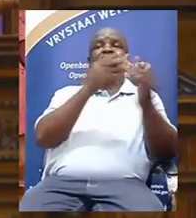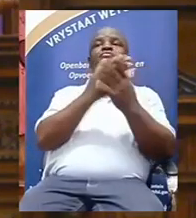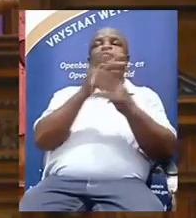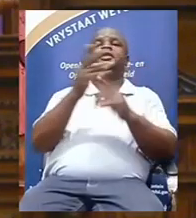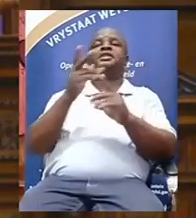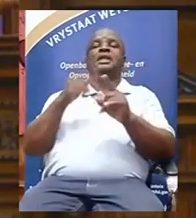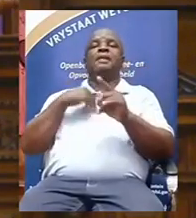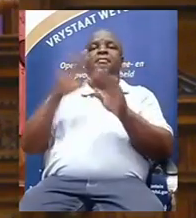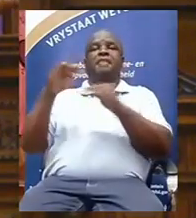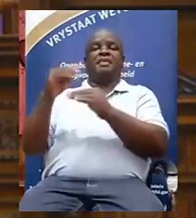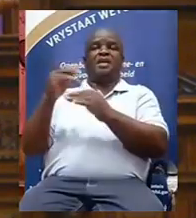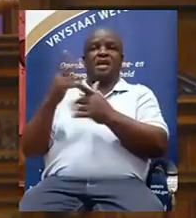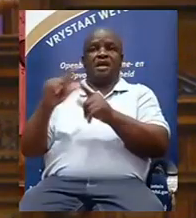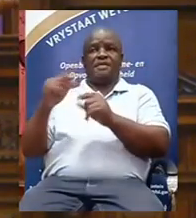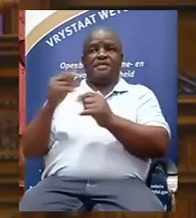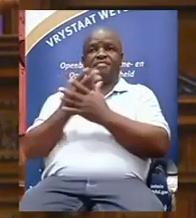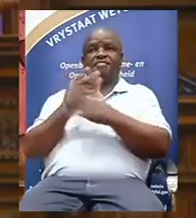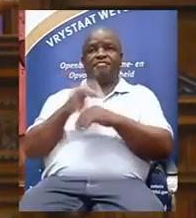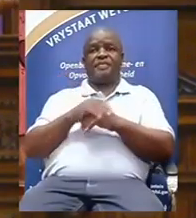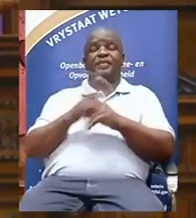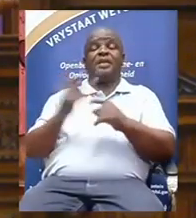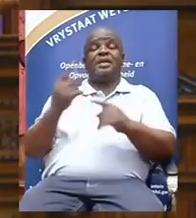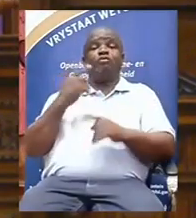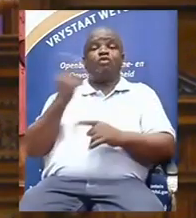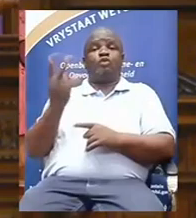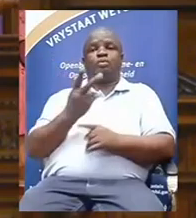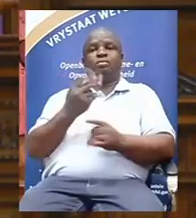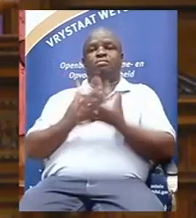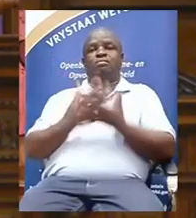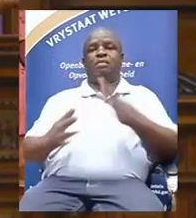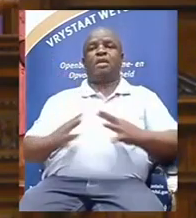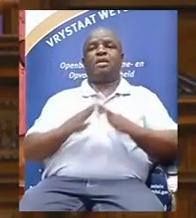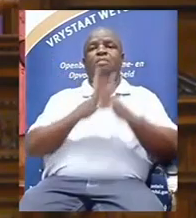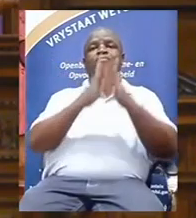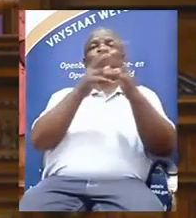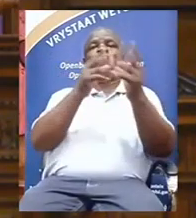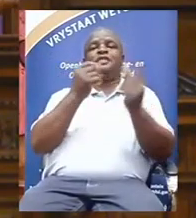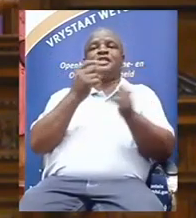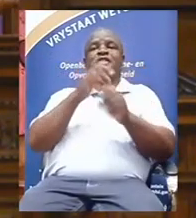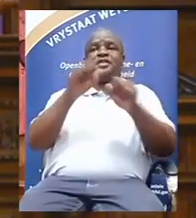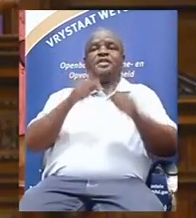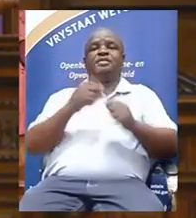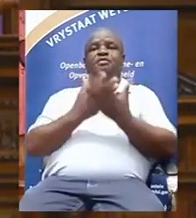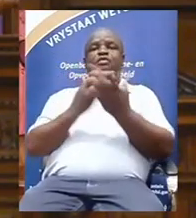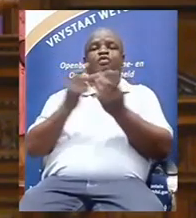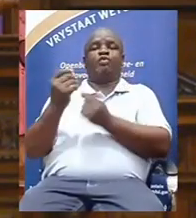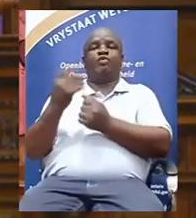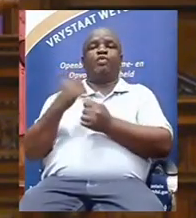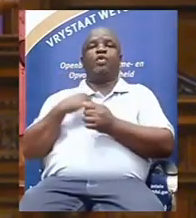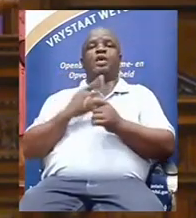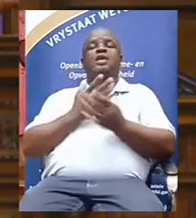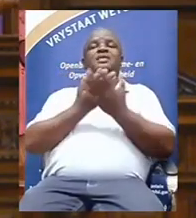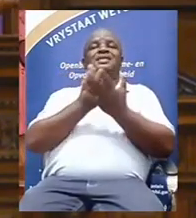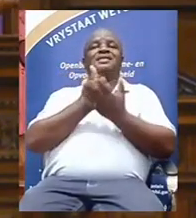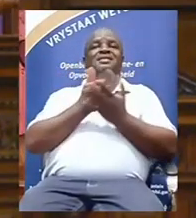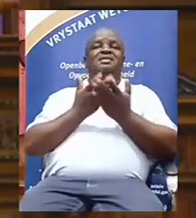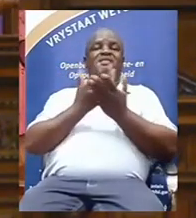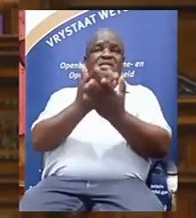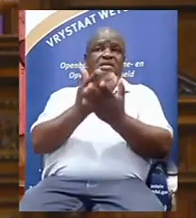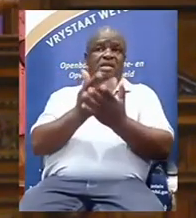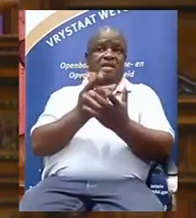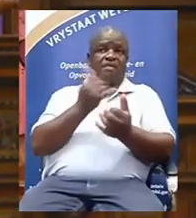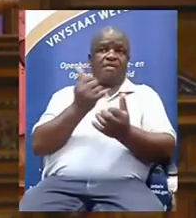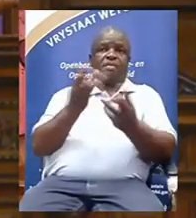and will integrate them into one healthcare system that serves the needs of the South Africans. The purpose of the National